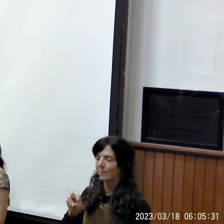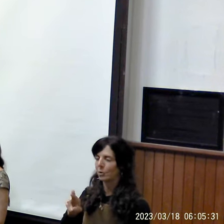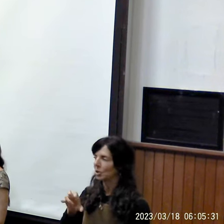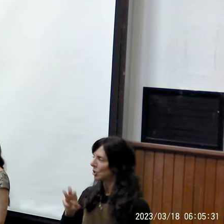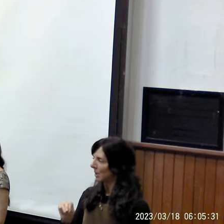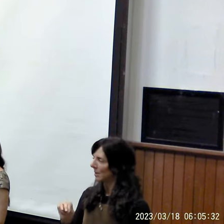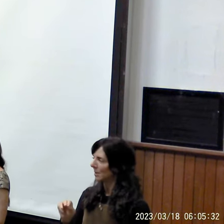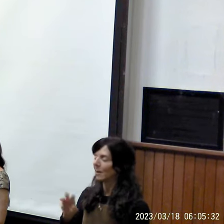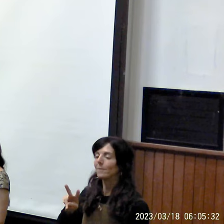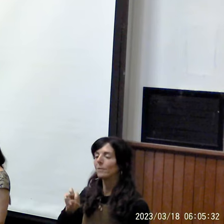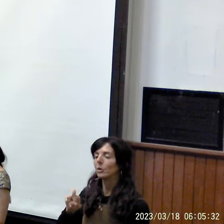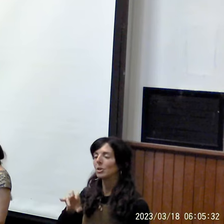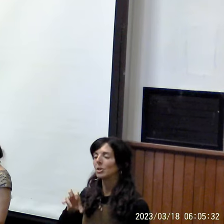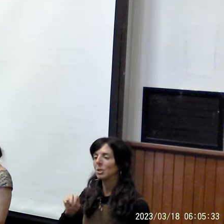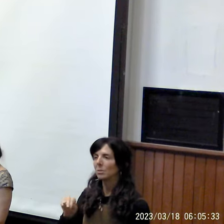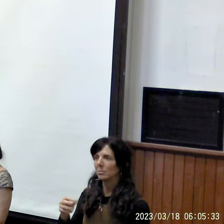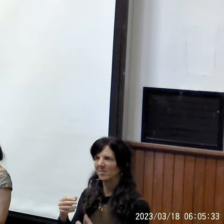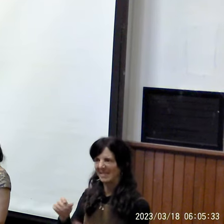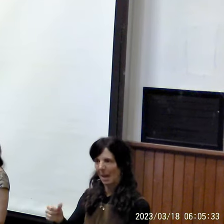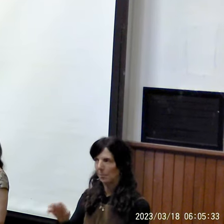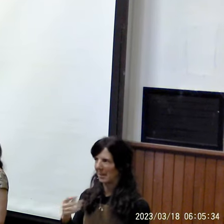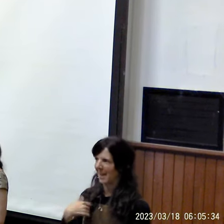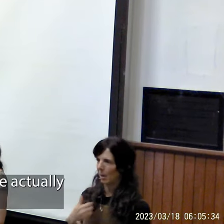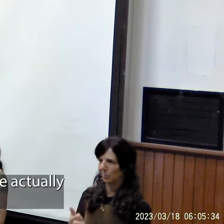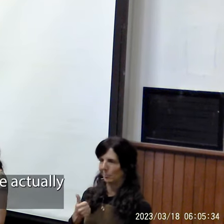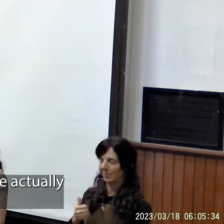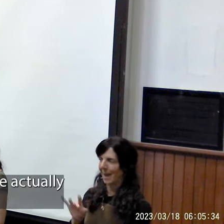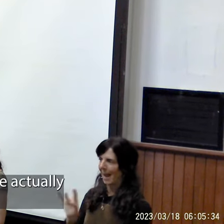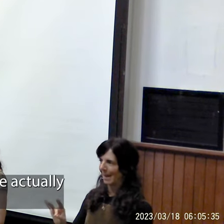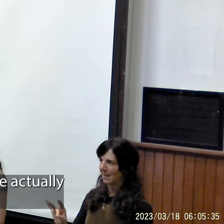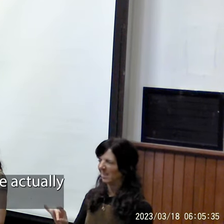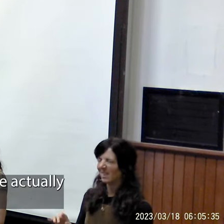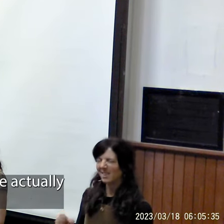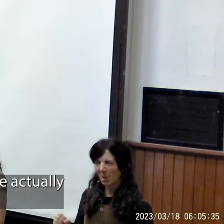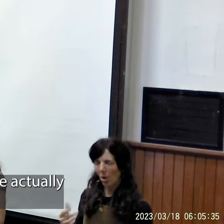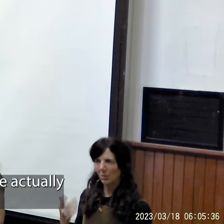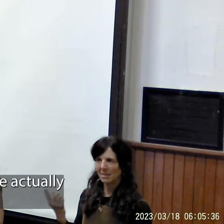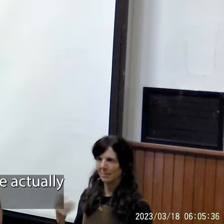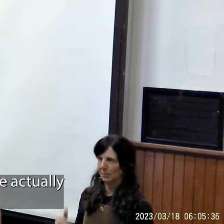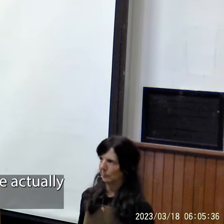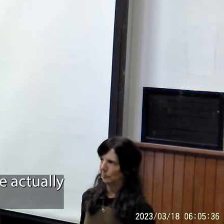it's this urgency about need to be updated. Do you feel that way sometimes?